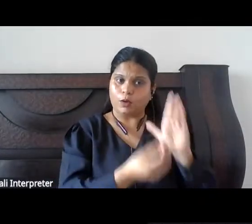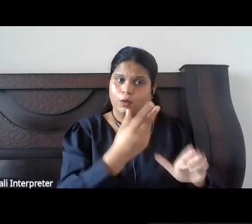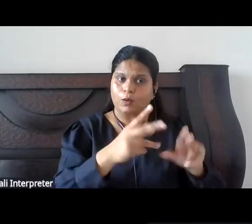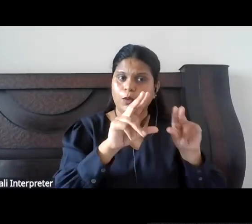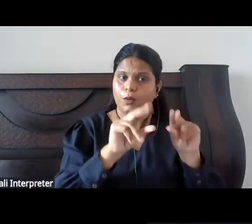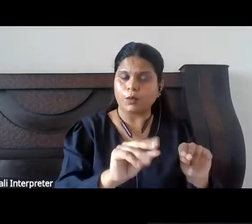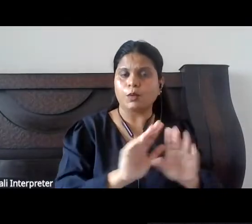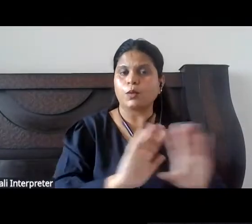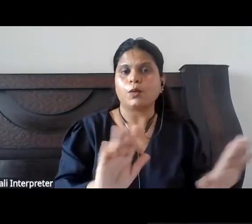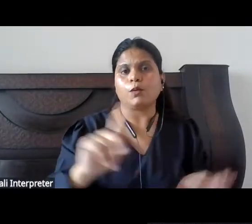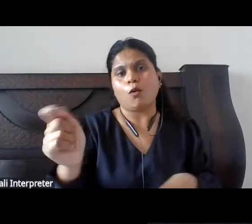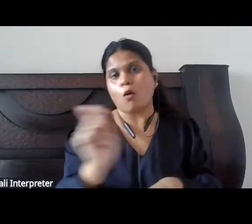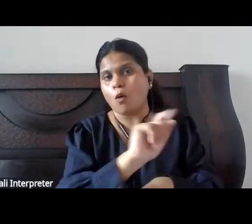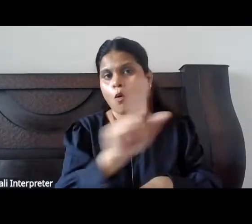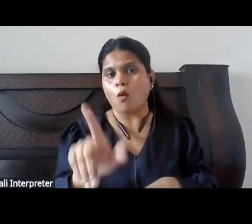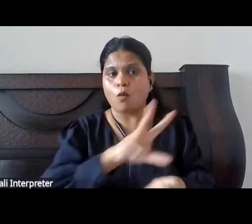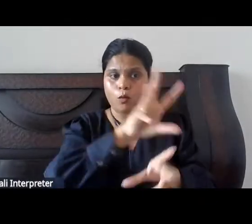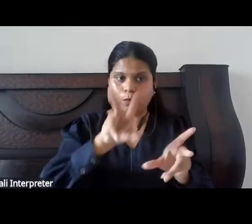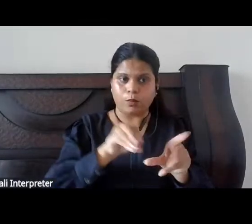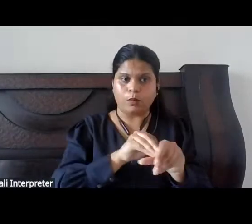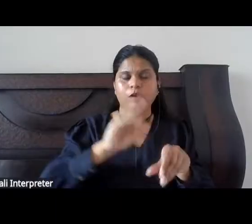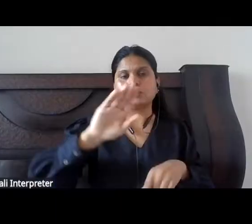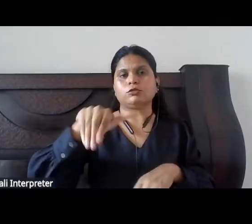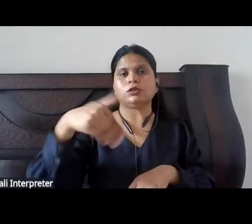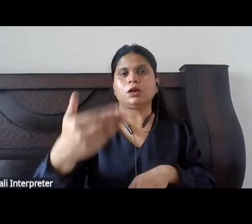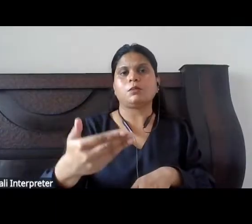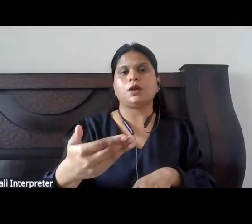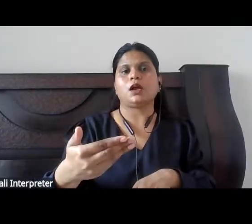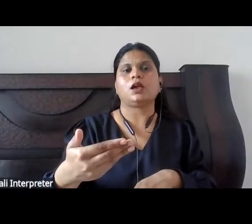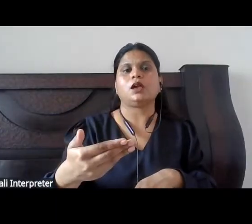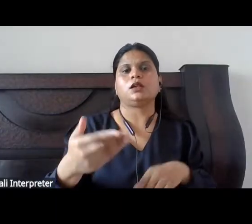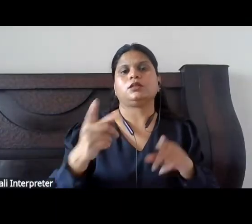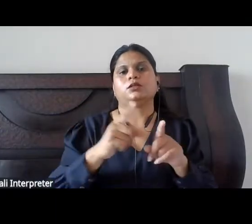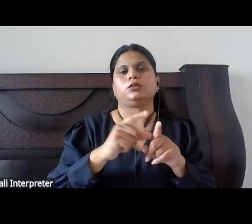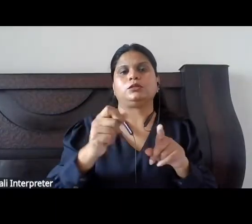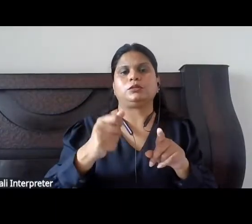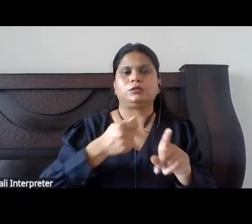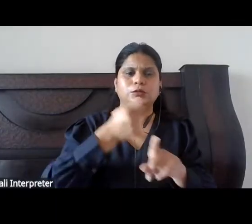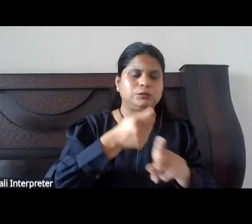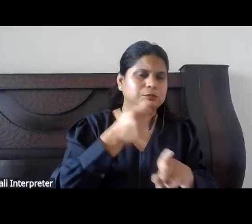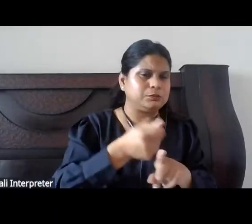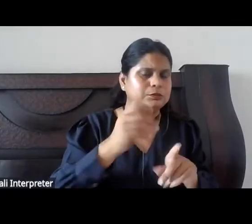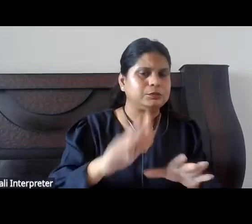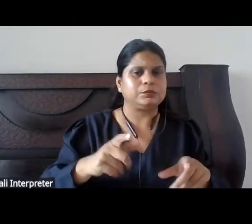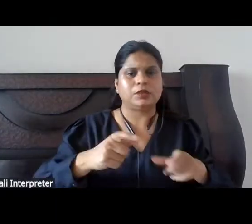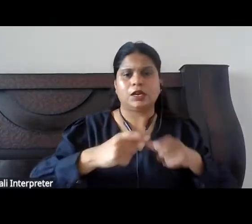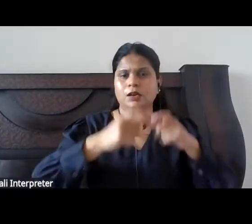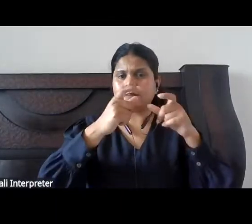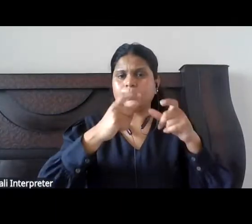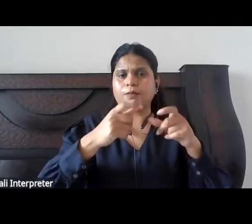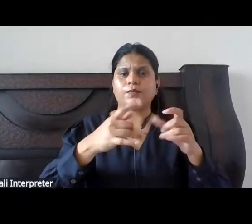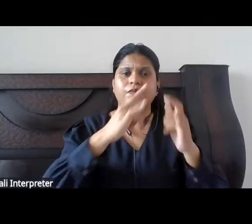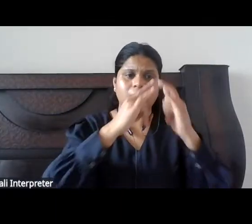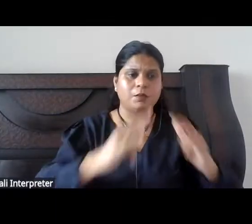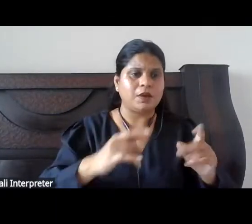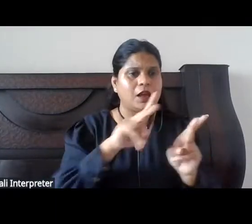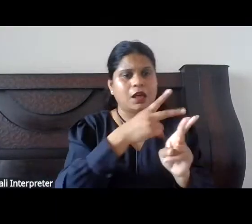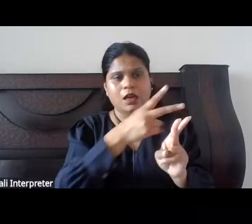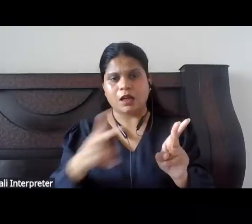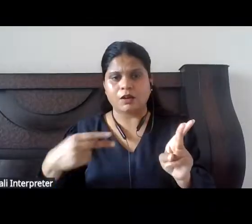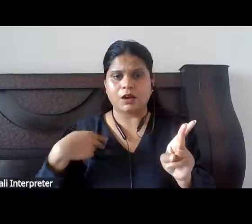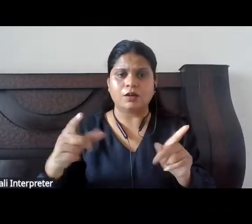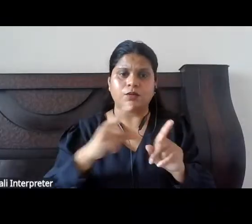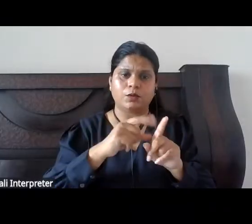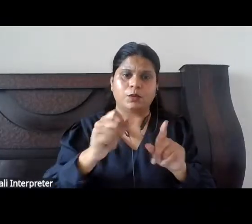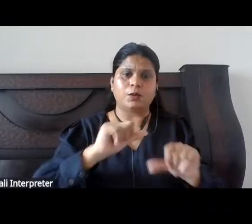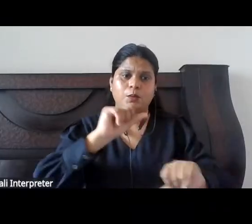hands, and we need to make a huge campaign, huge noise that we are heard, and this process is